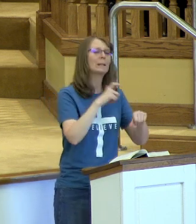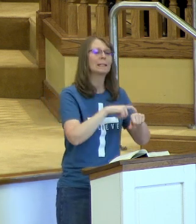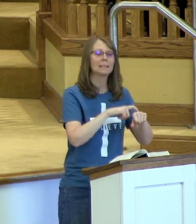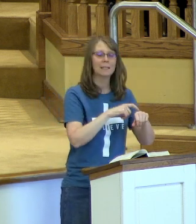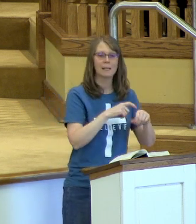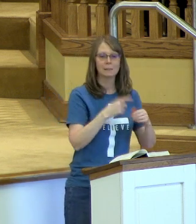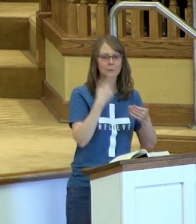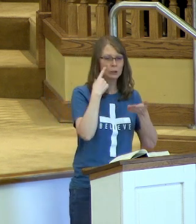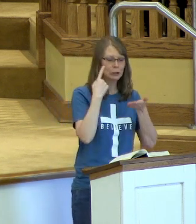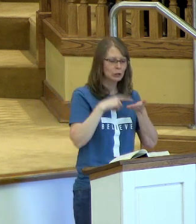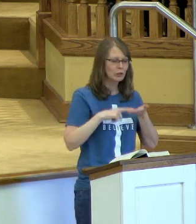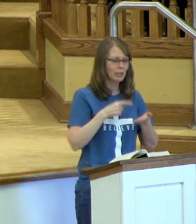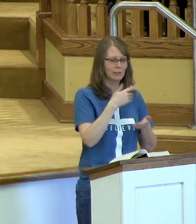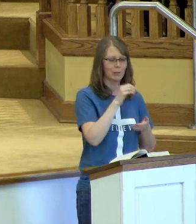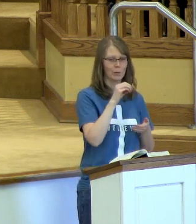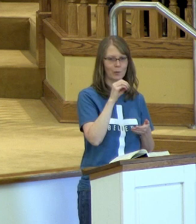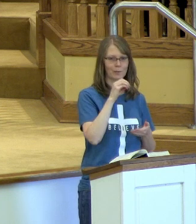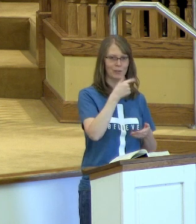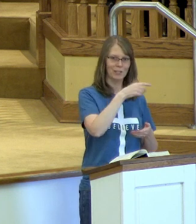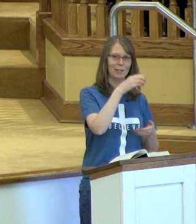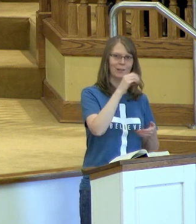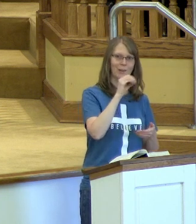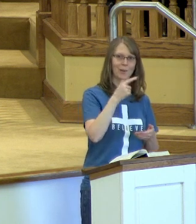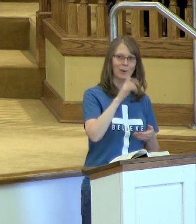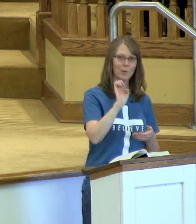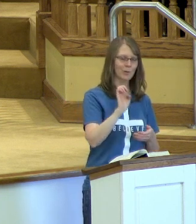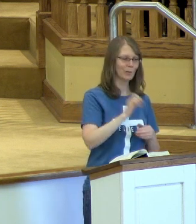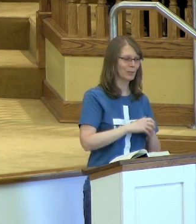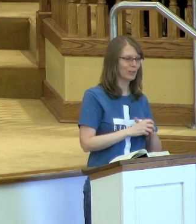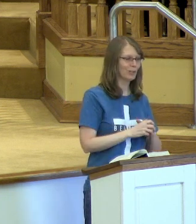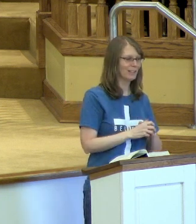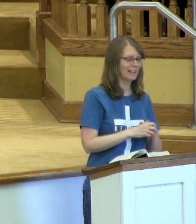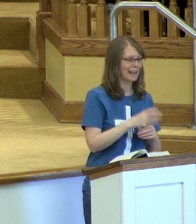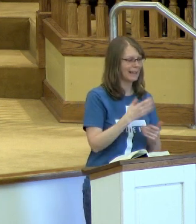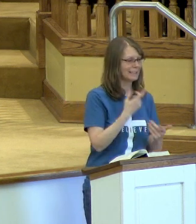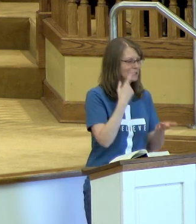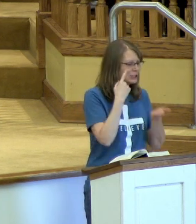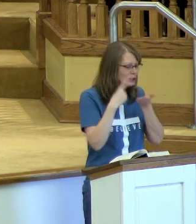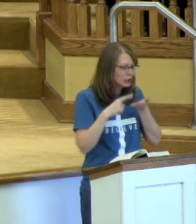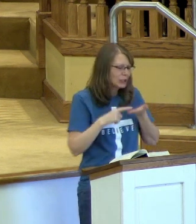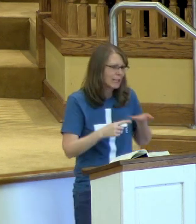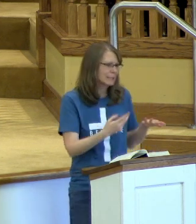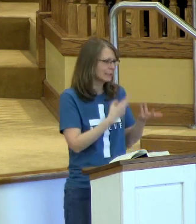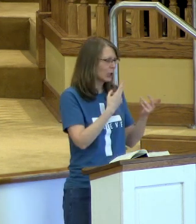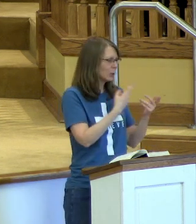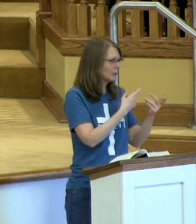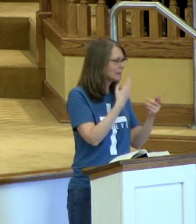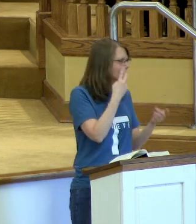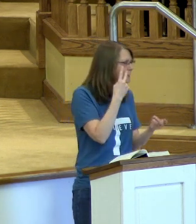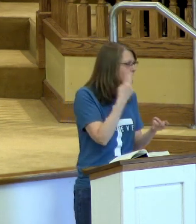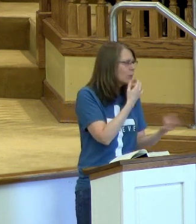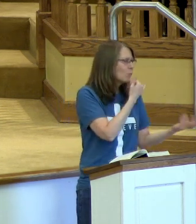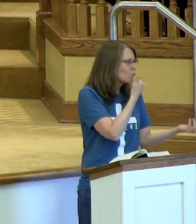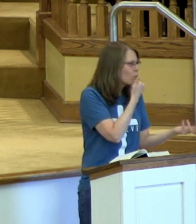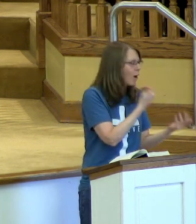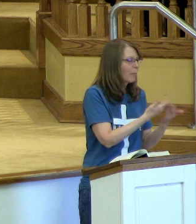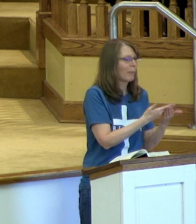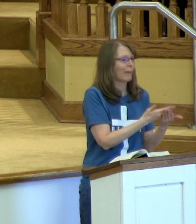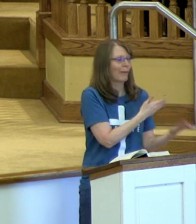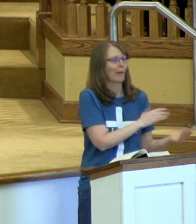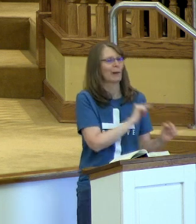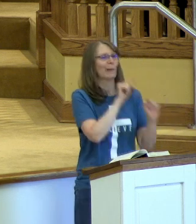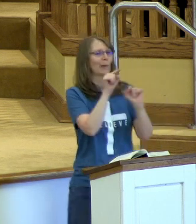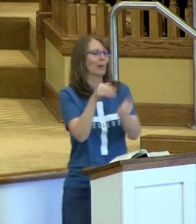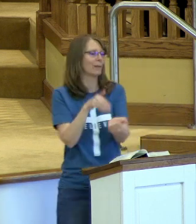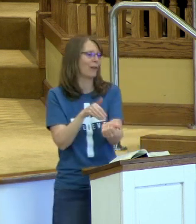Google nowadays because Dr. Google knows everything, right? And we go to Dr. Google before we go to the real doctor sometimes, hoping that Dr. Google will help us from a